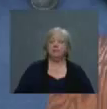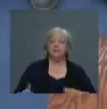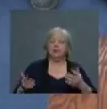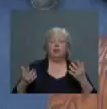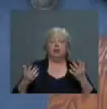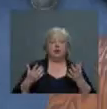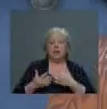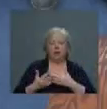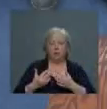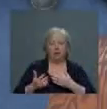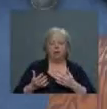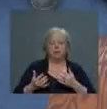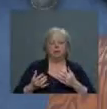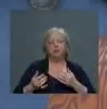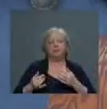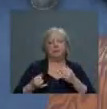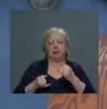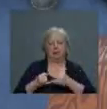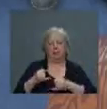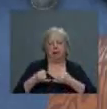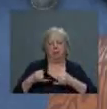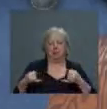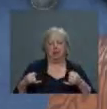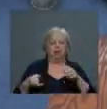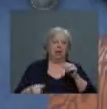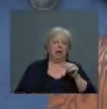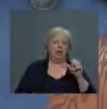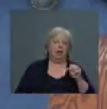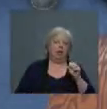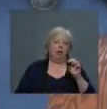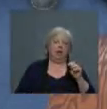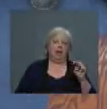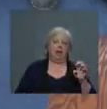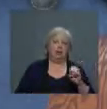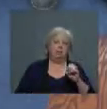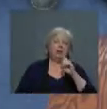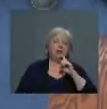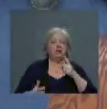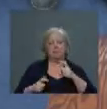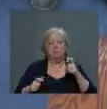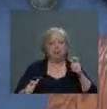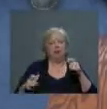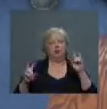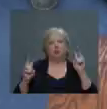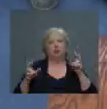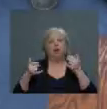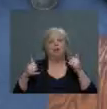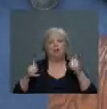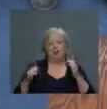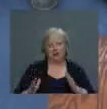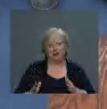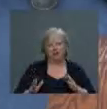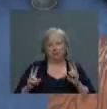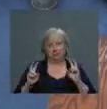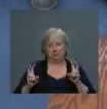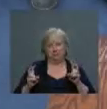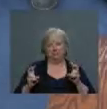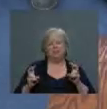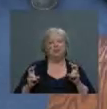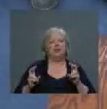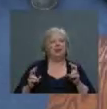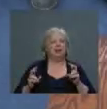Anyway, the bottom line is AFSCME is a major player in trying to get